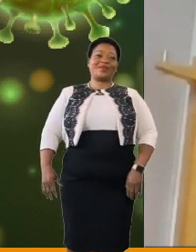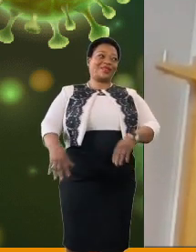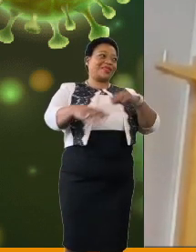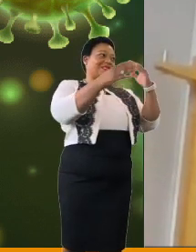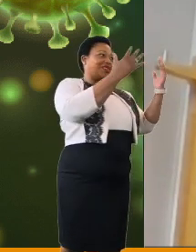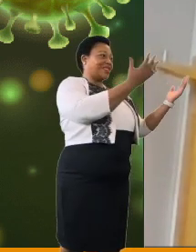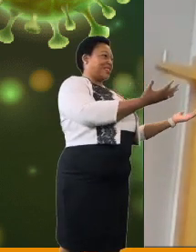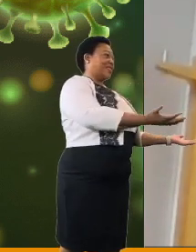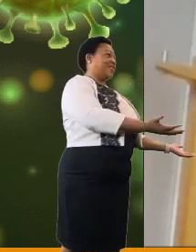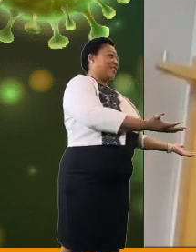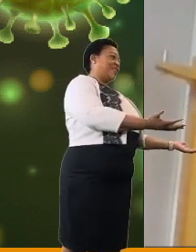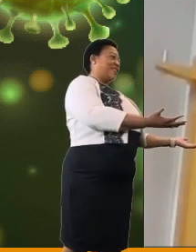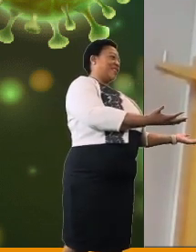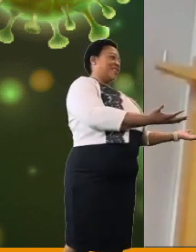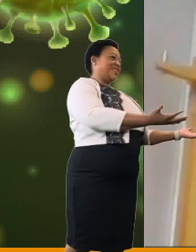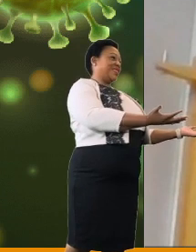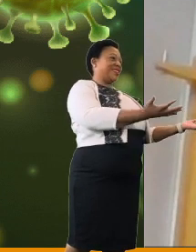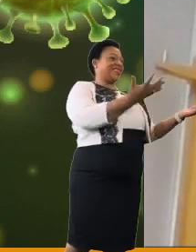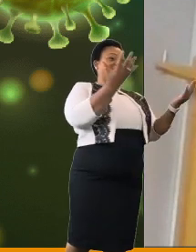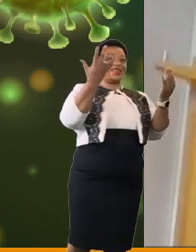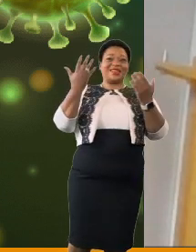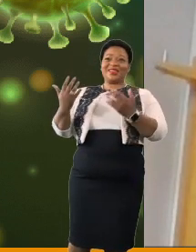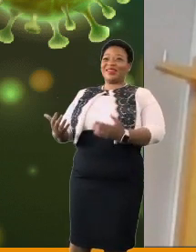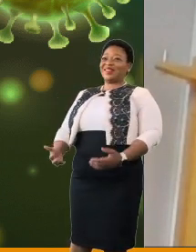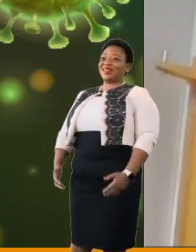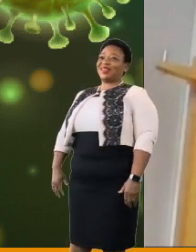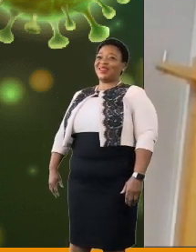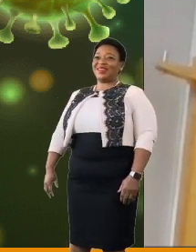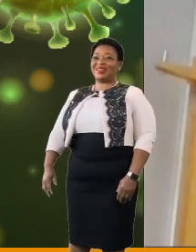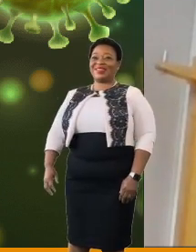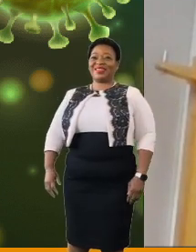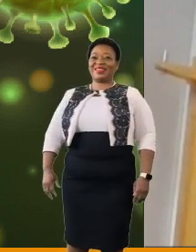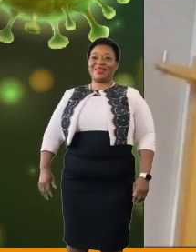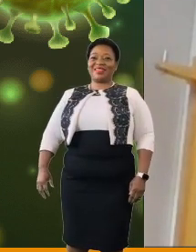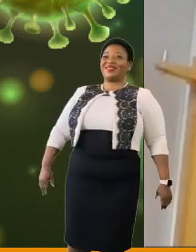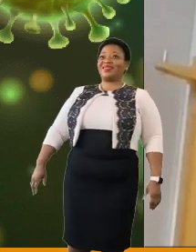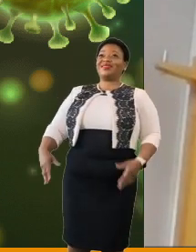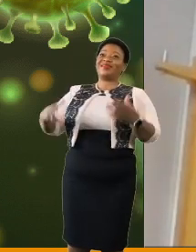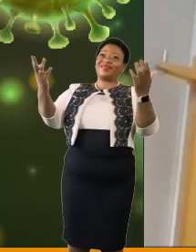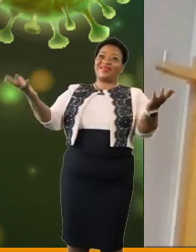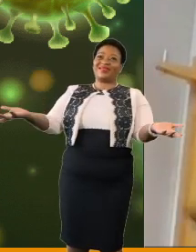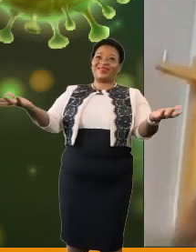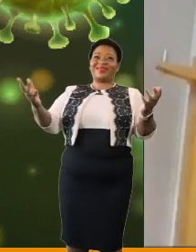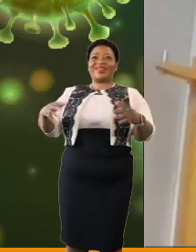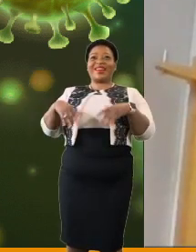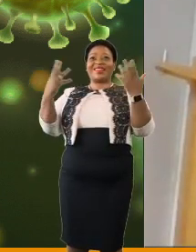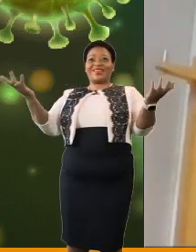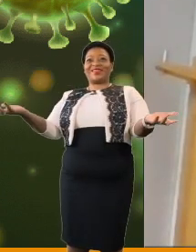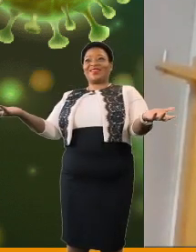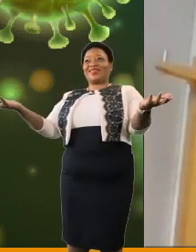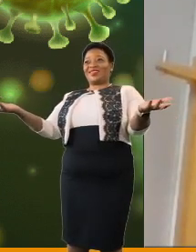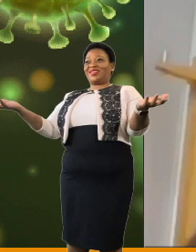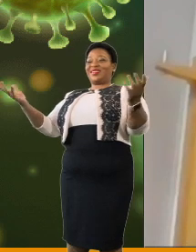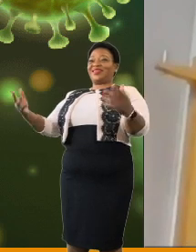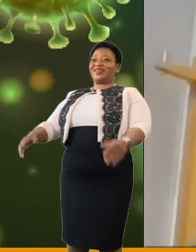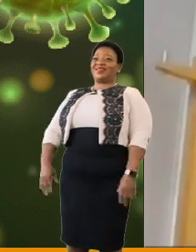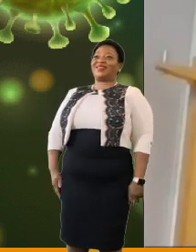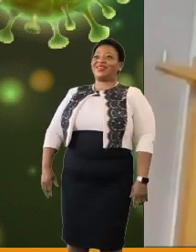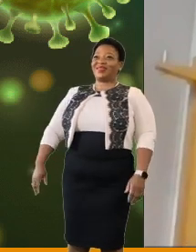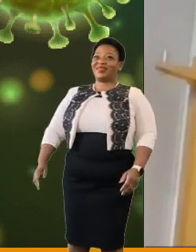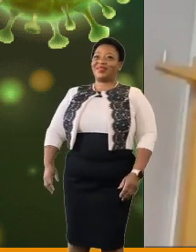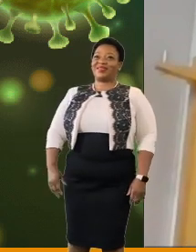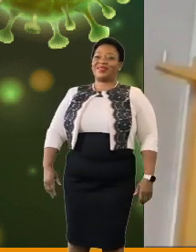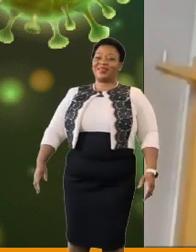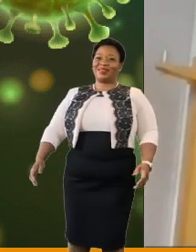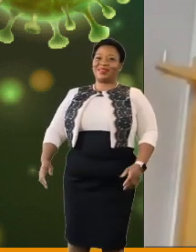electronic library, that on the one-stop shop page within the TIKZN website, we'll have something like an